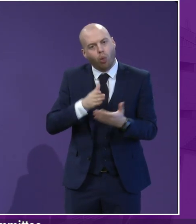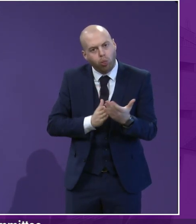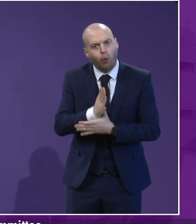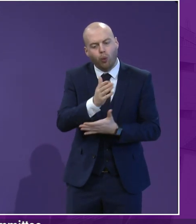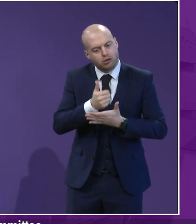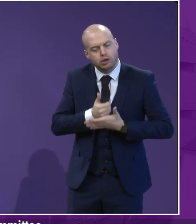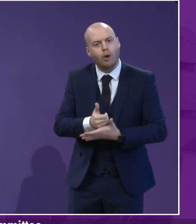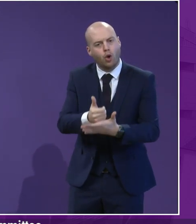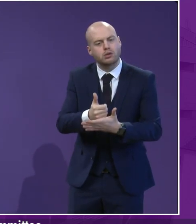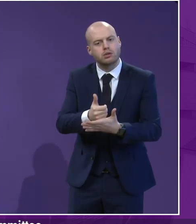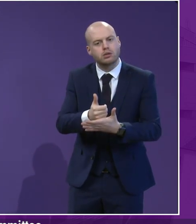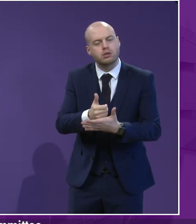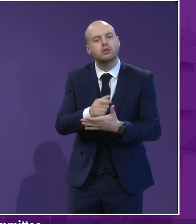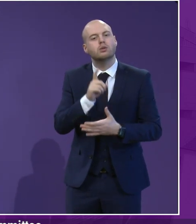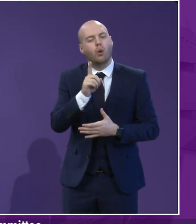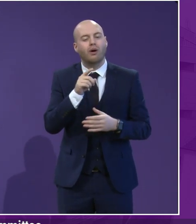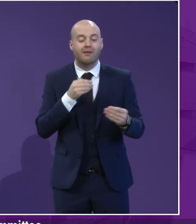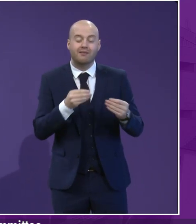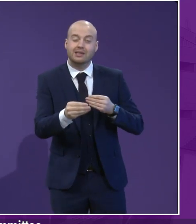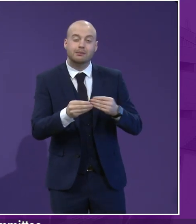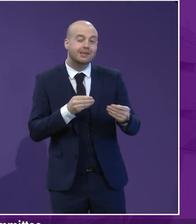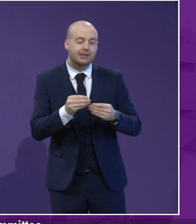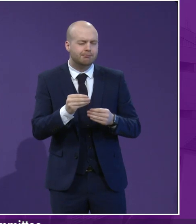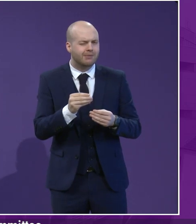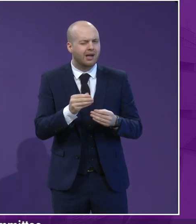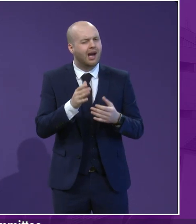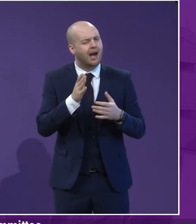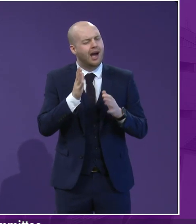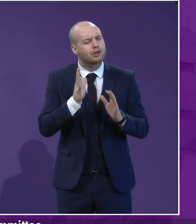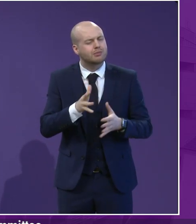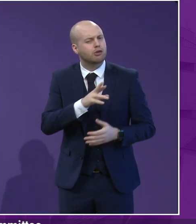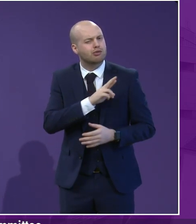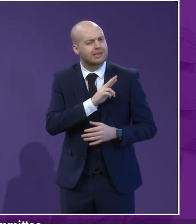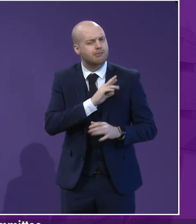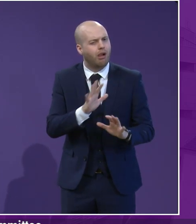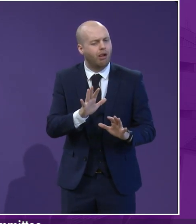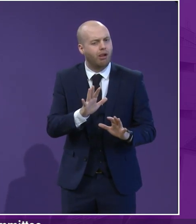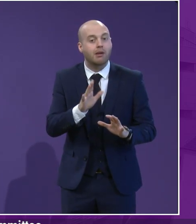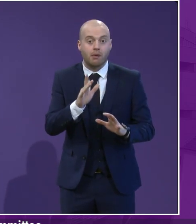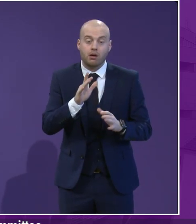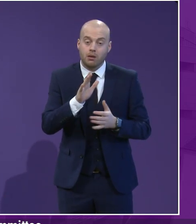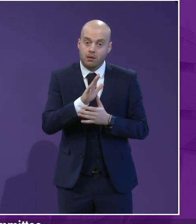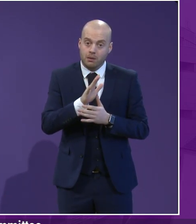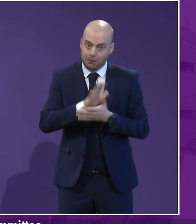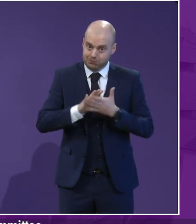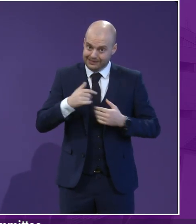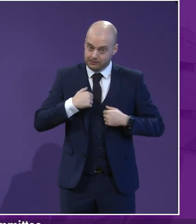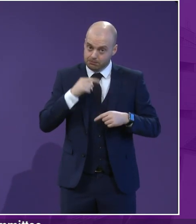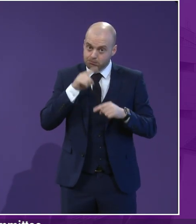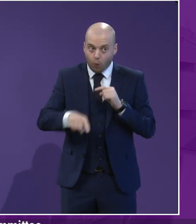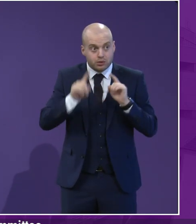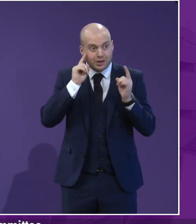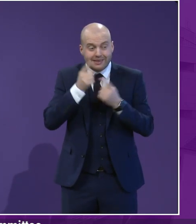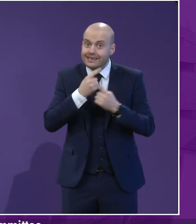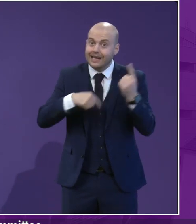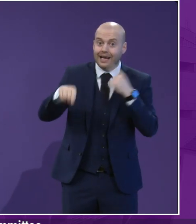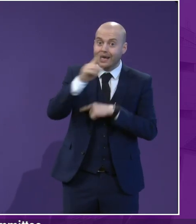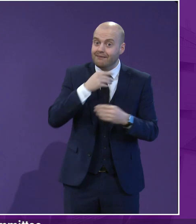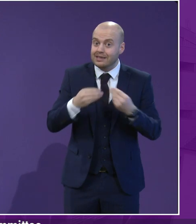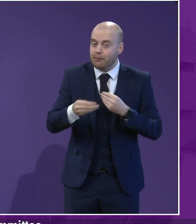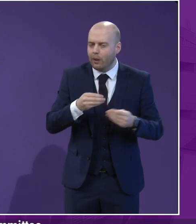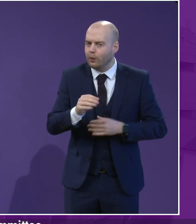been authorised that, OK, how long do you need to do this? We want to take the pressure off you, forget about deadlines, we want to get you through this.